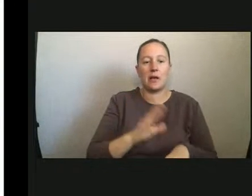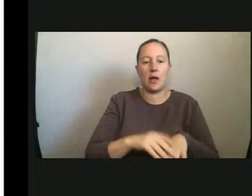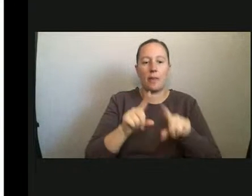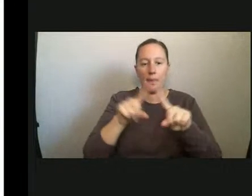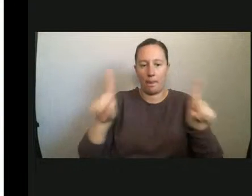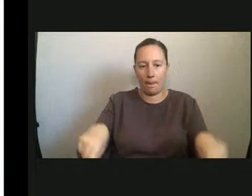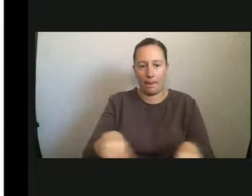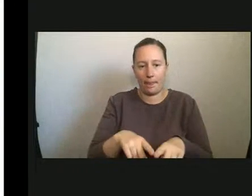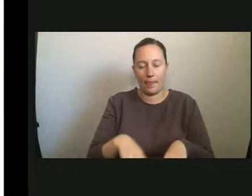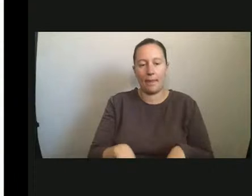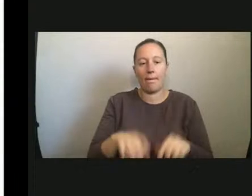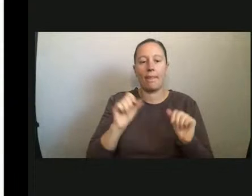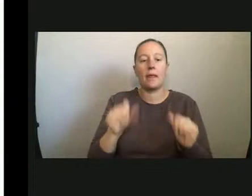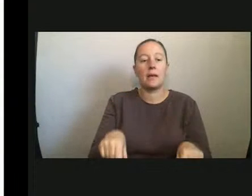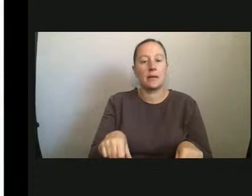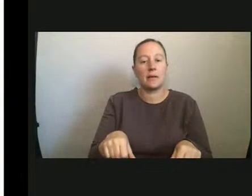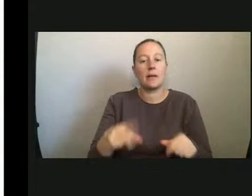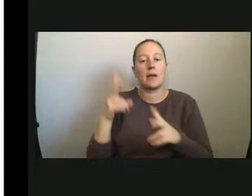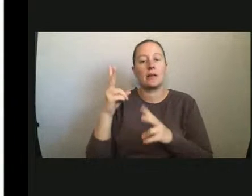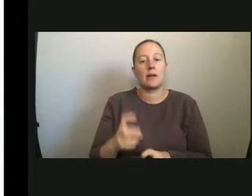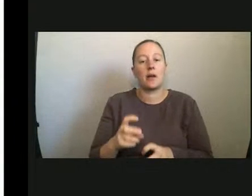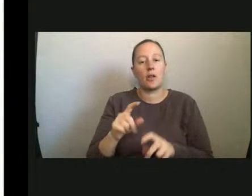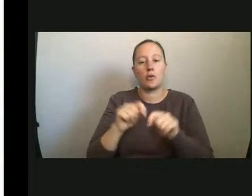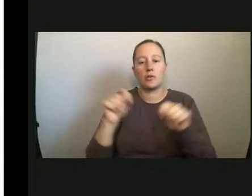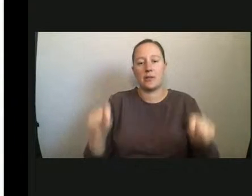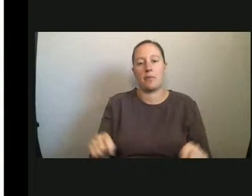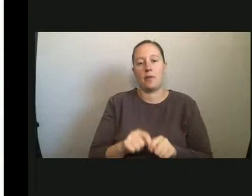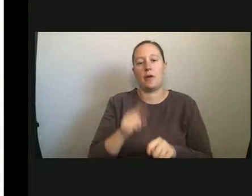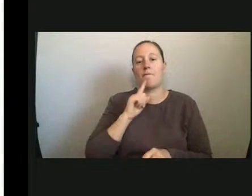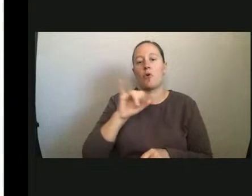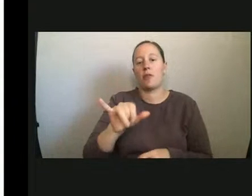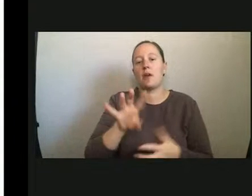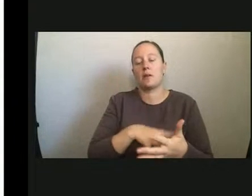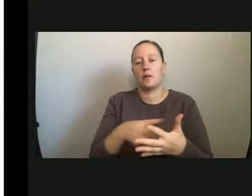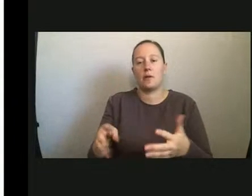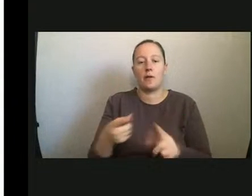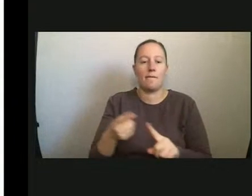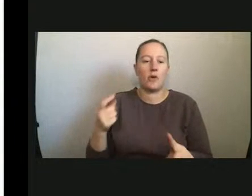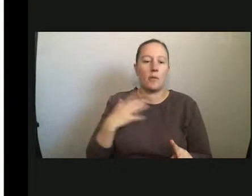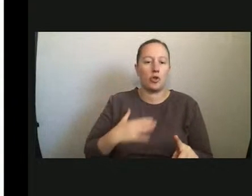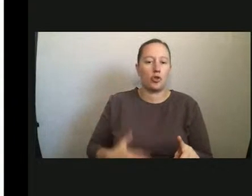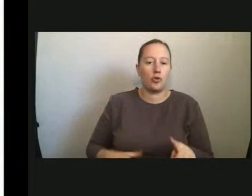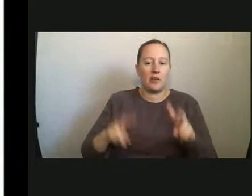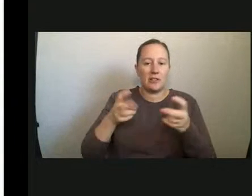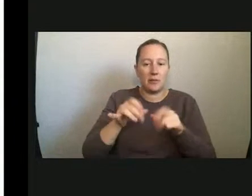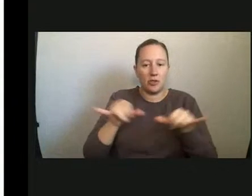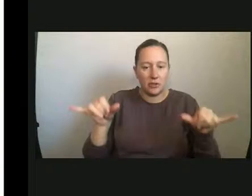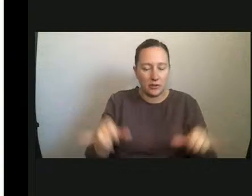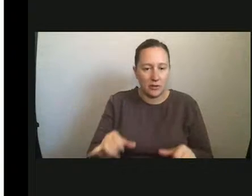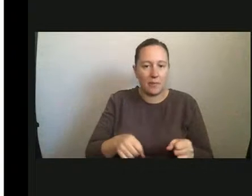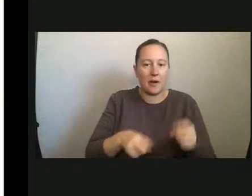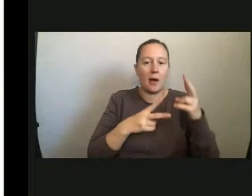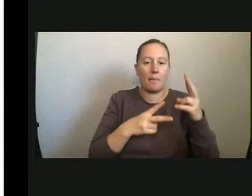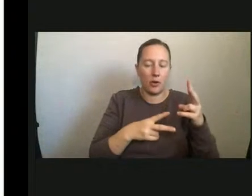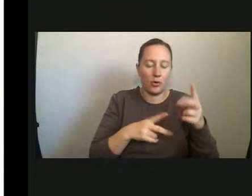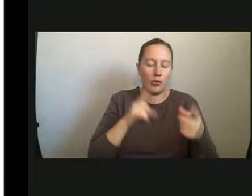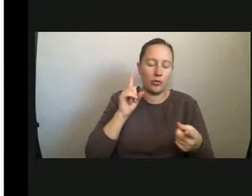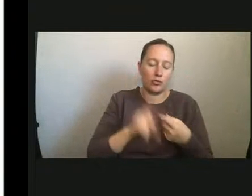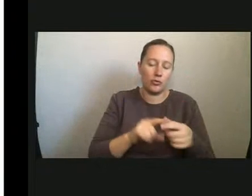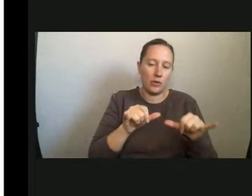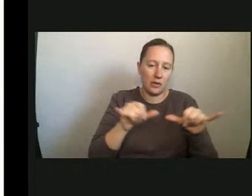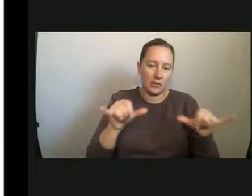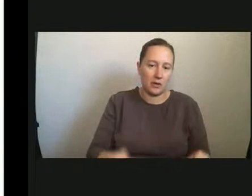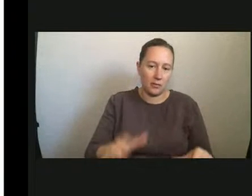screen, you can download the template for that spreadsheet from the human subject system, and then you upload it into the system.